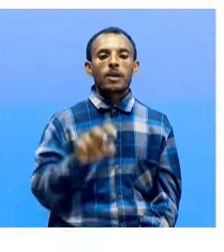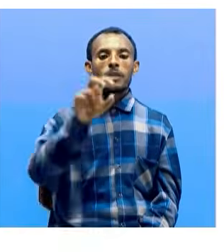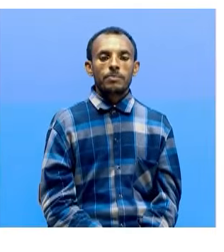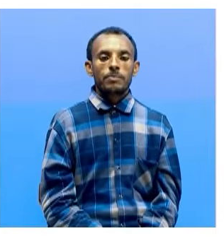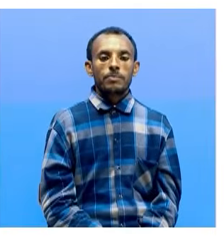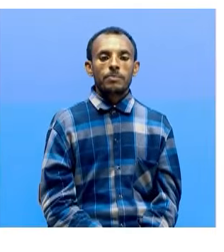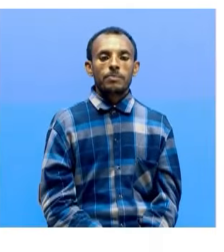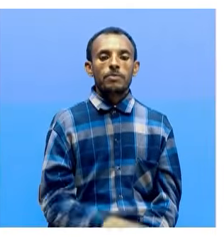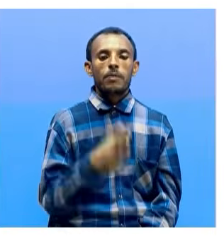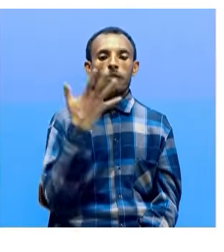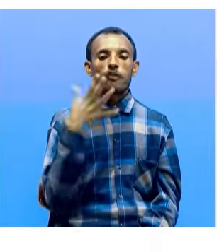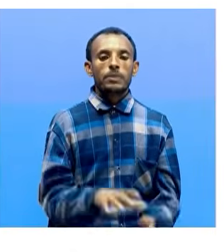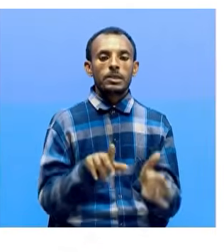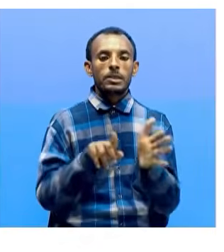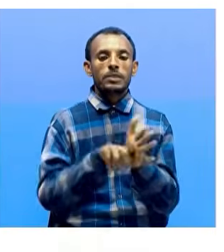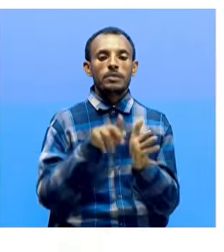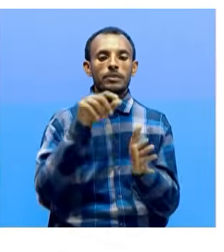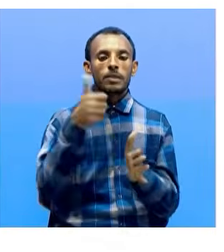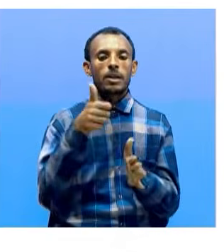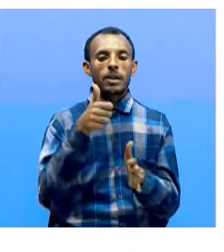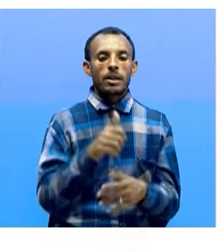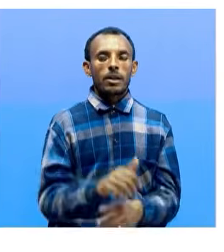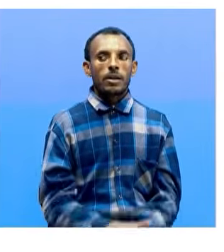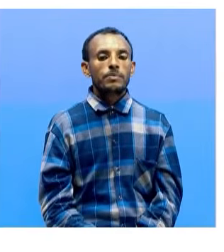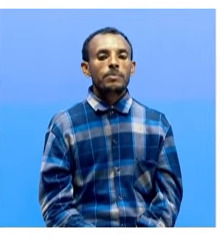35, 15, negative 10,